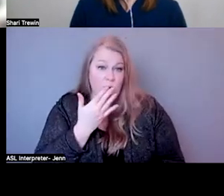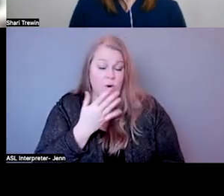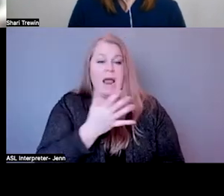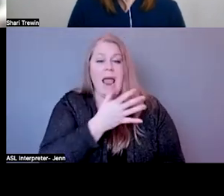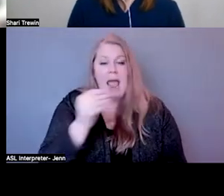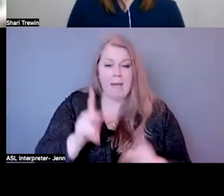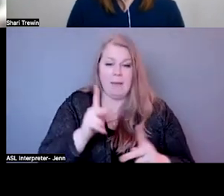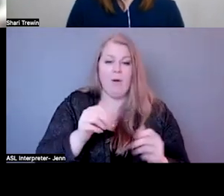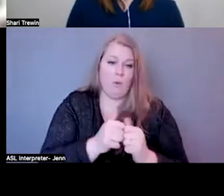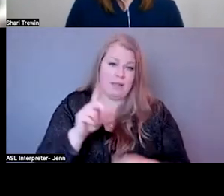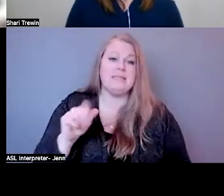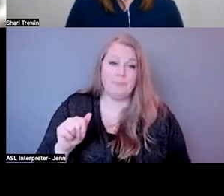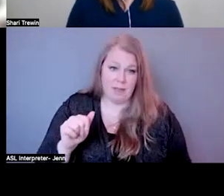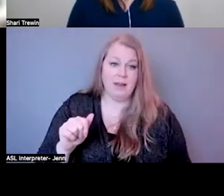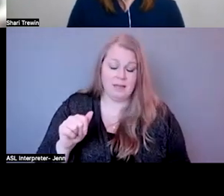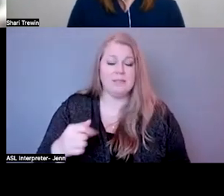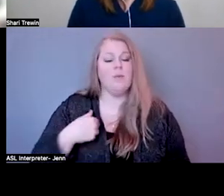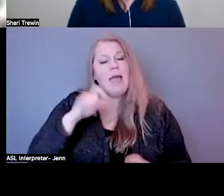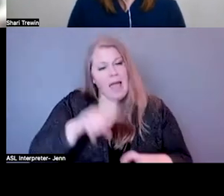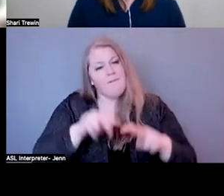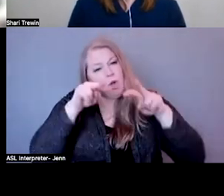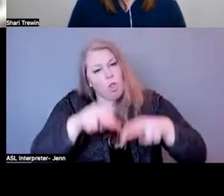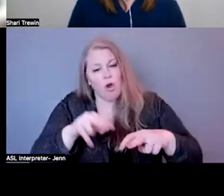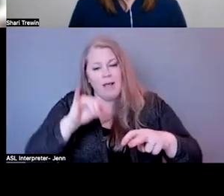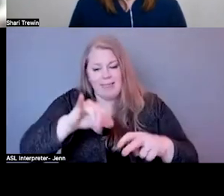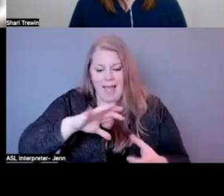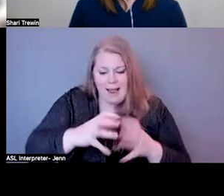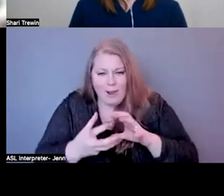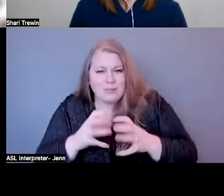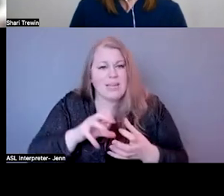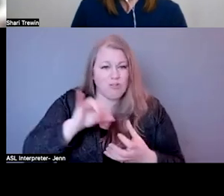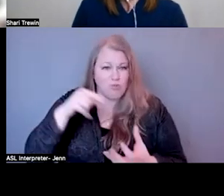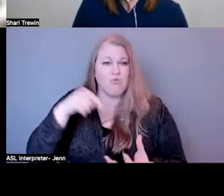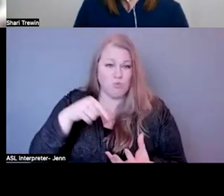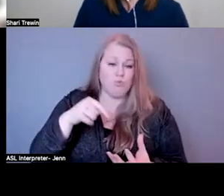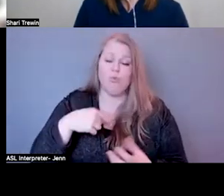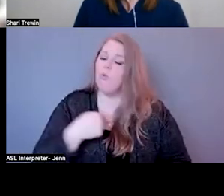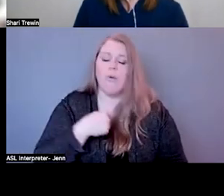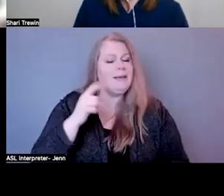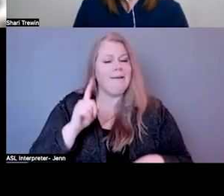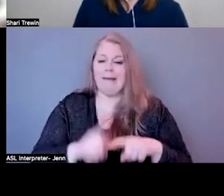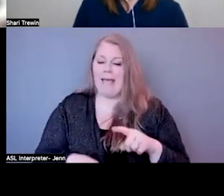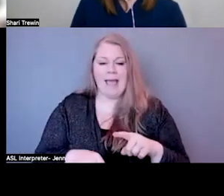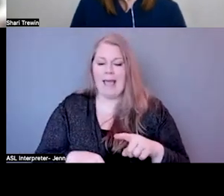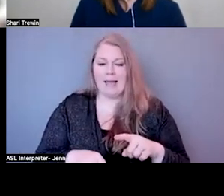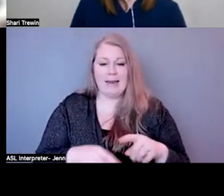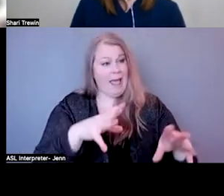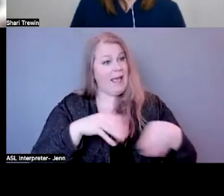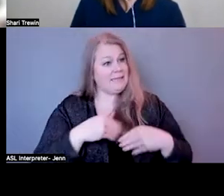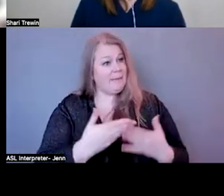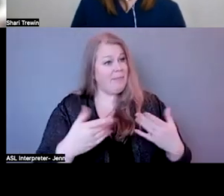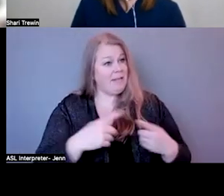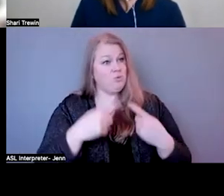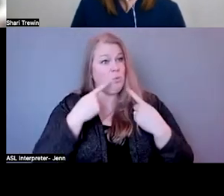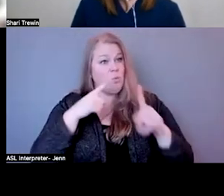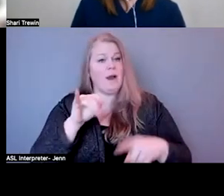against people with disabilities. And we have to look at the intersection of those as well. And so we can't accept things that work if we're not